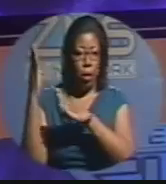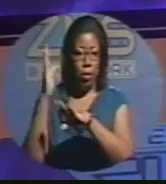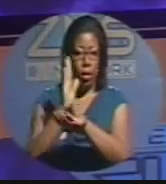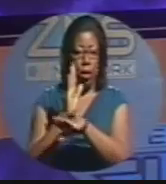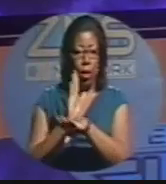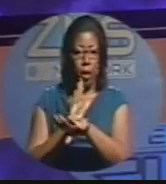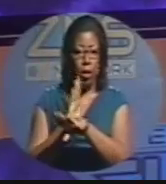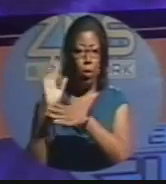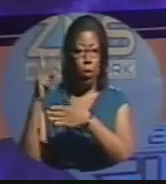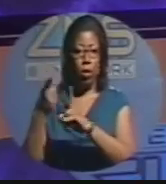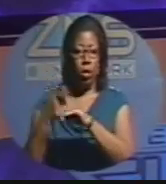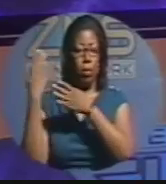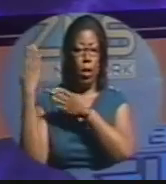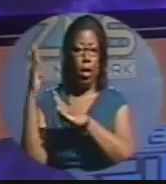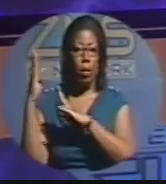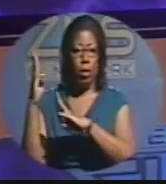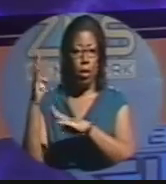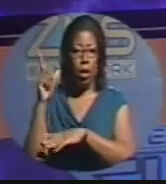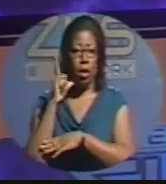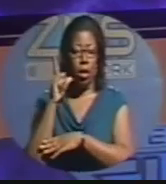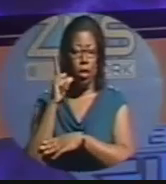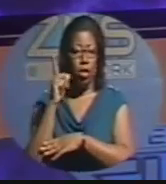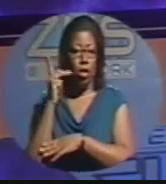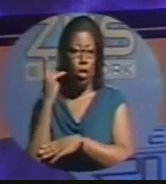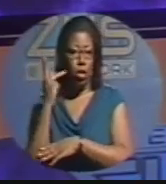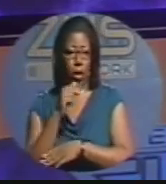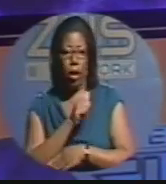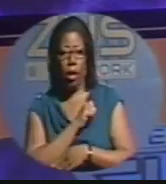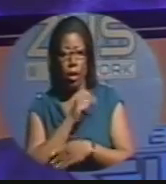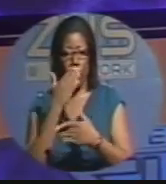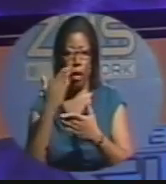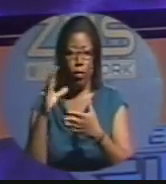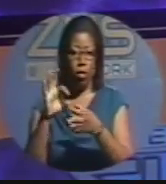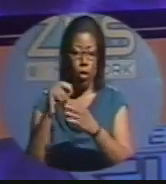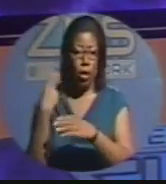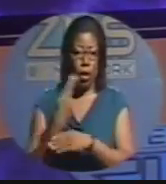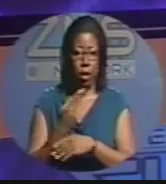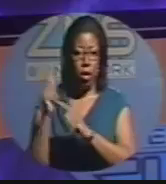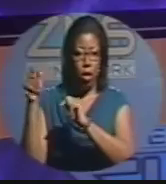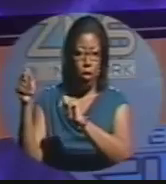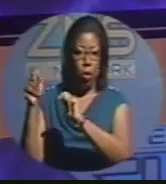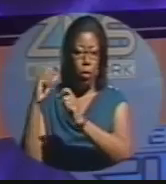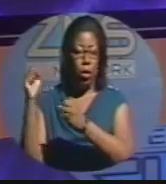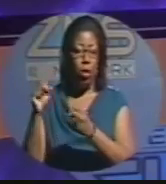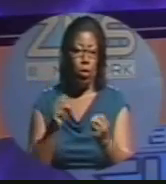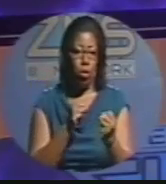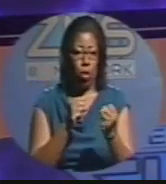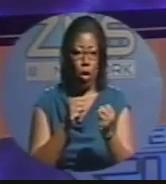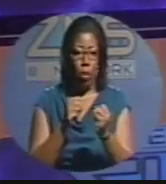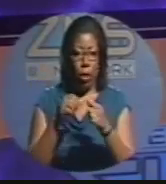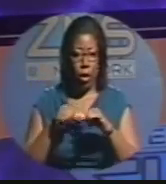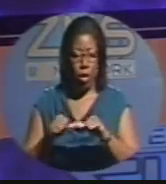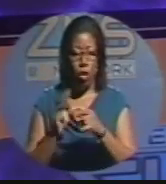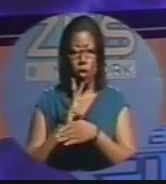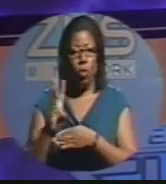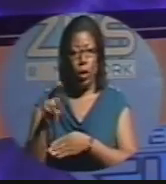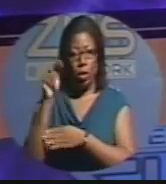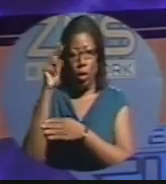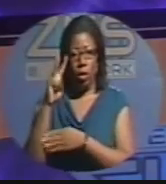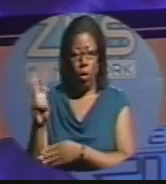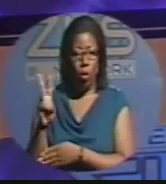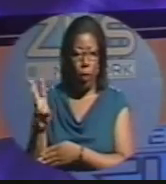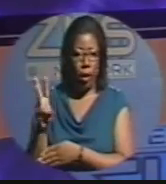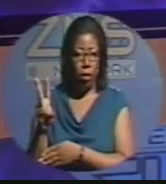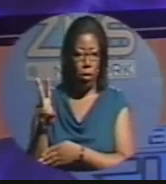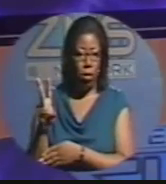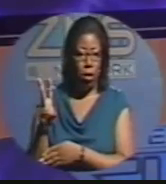the National Report. I'm Kishla Adderley. Thanks for joining us. As Tropical Storm Isaac continues its west-northwest track,